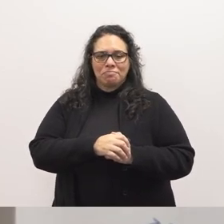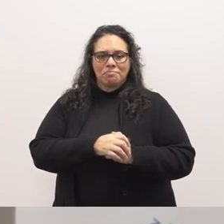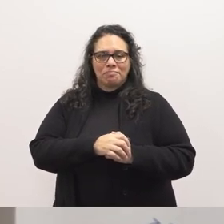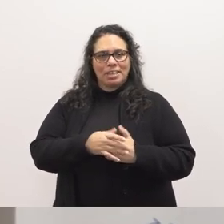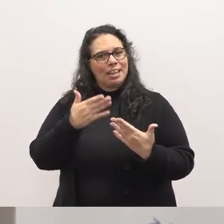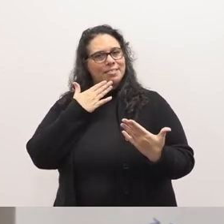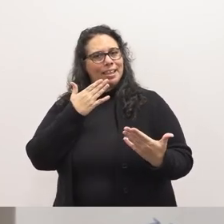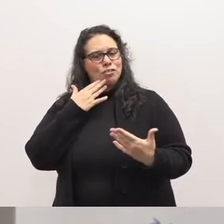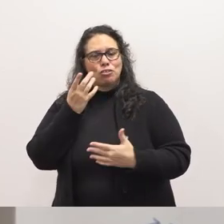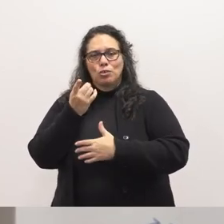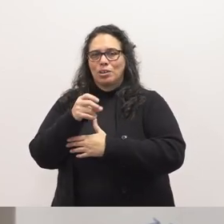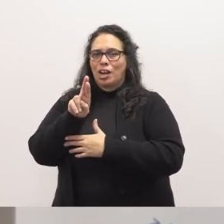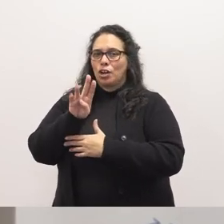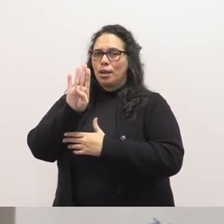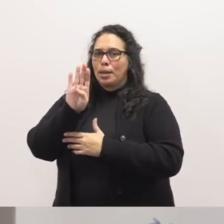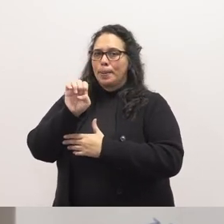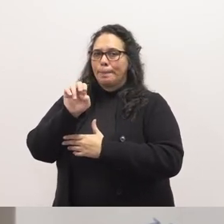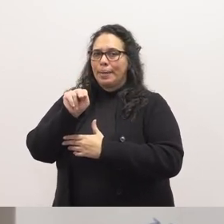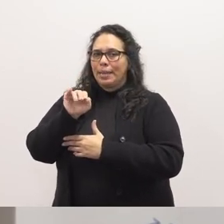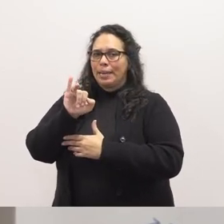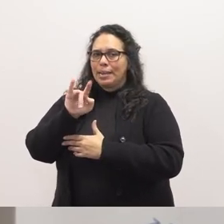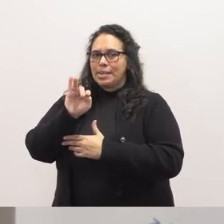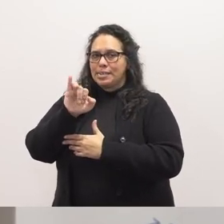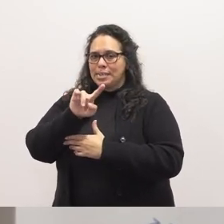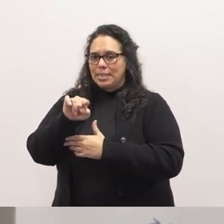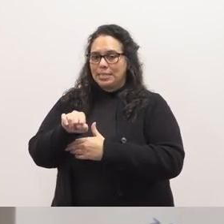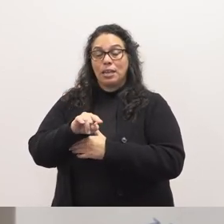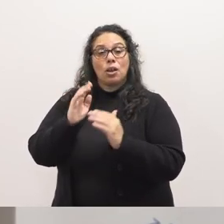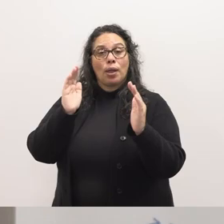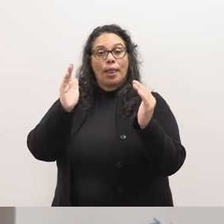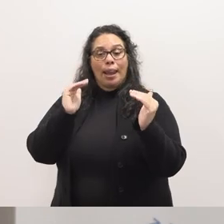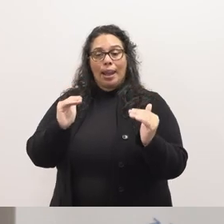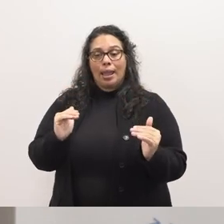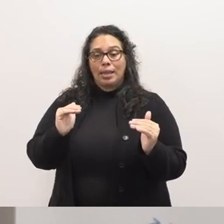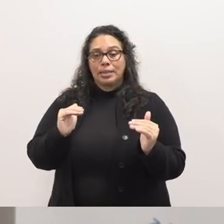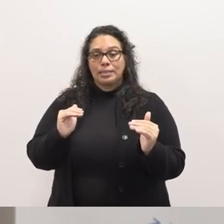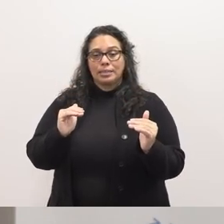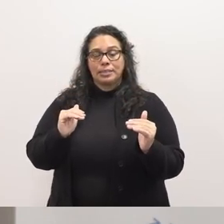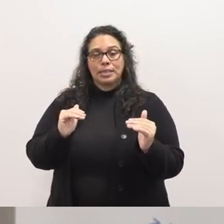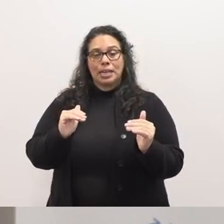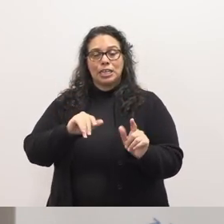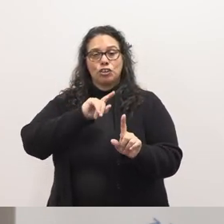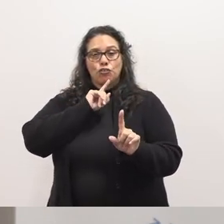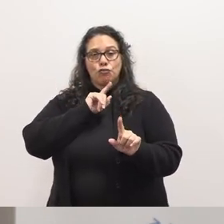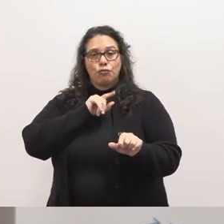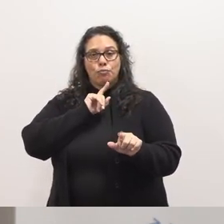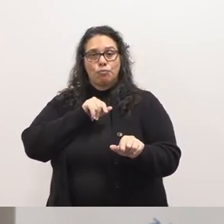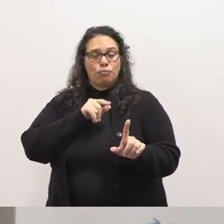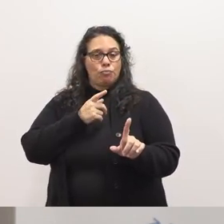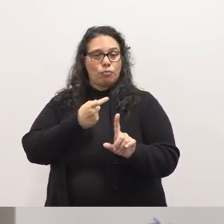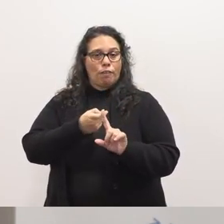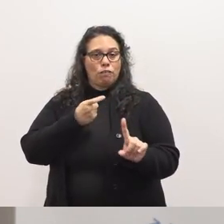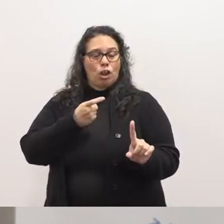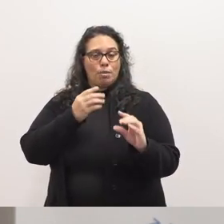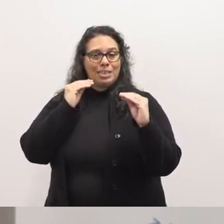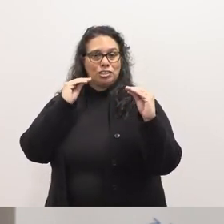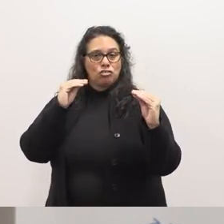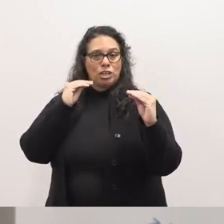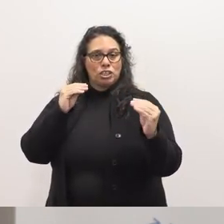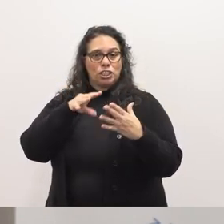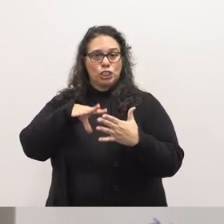Thank you, Dr. Benitez. Next, we'll have a report from Instruction and